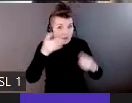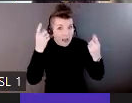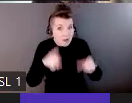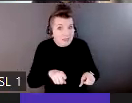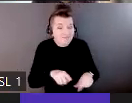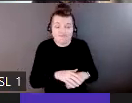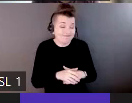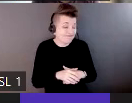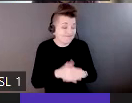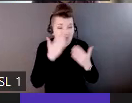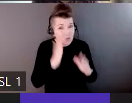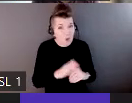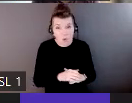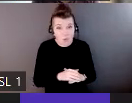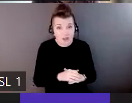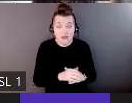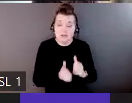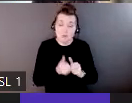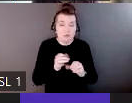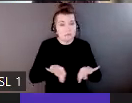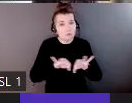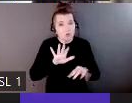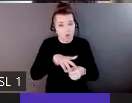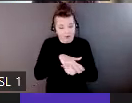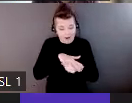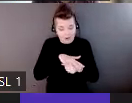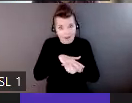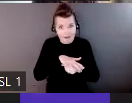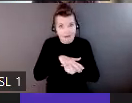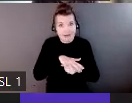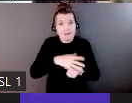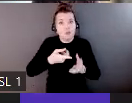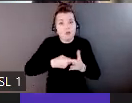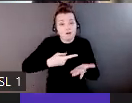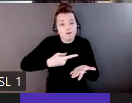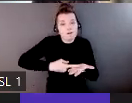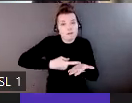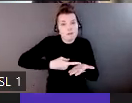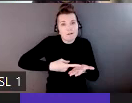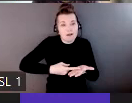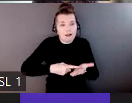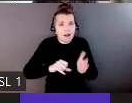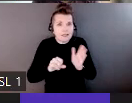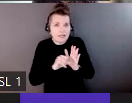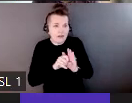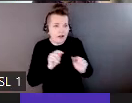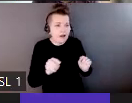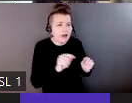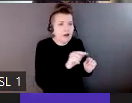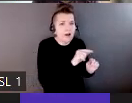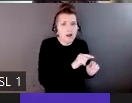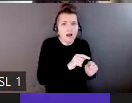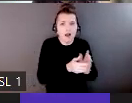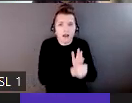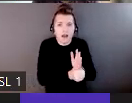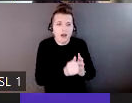start with a conversation. You have to identify champions in your community. I've given you some tips to community resource officers. Maybe the